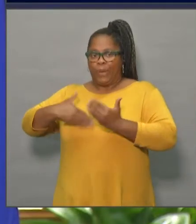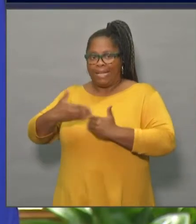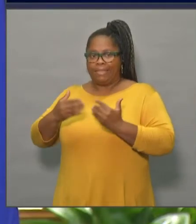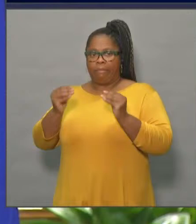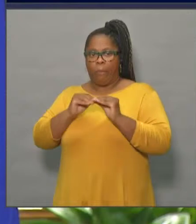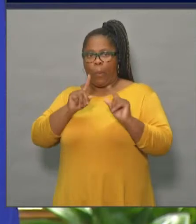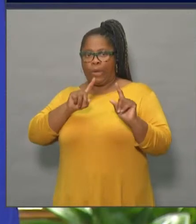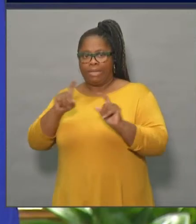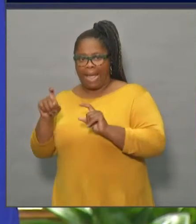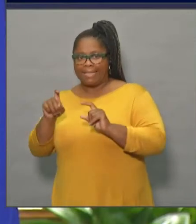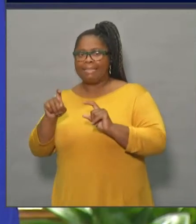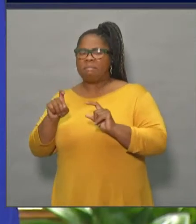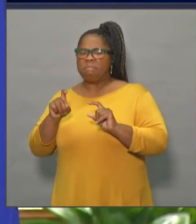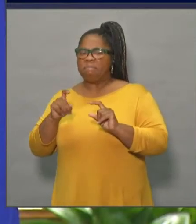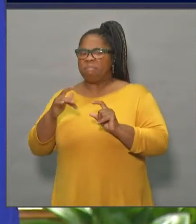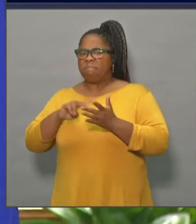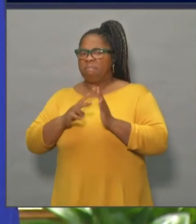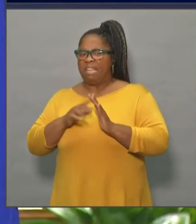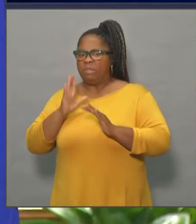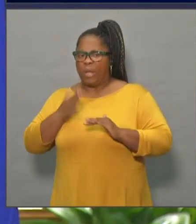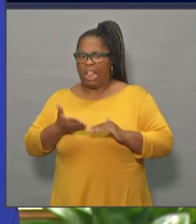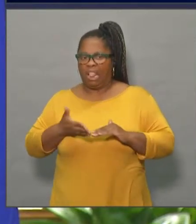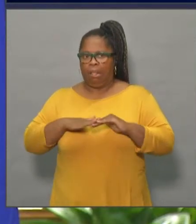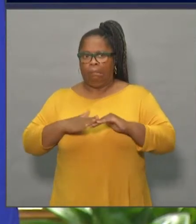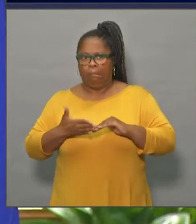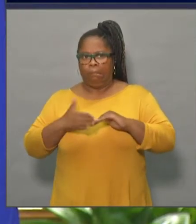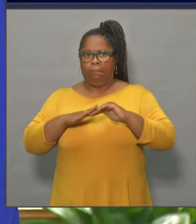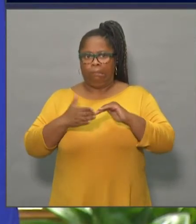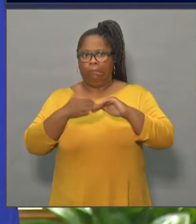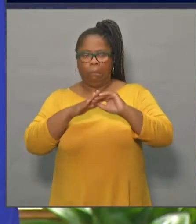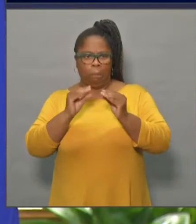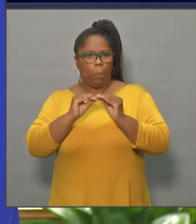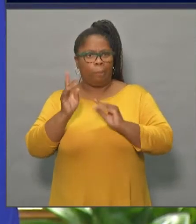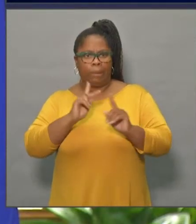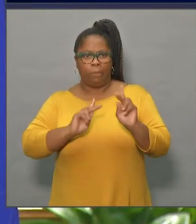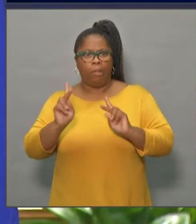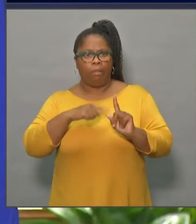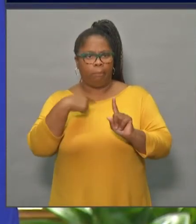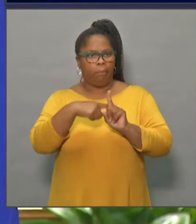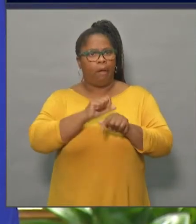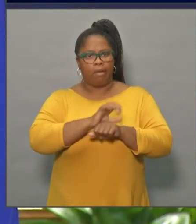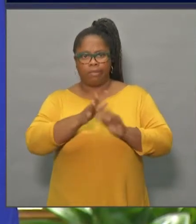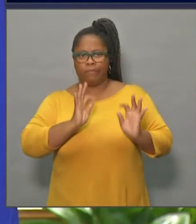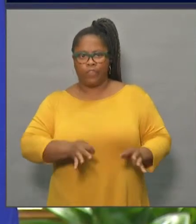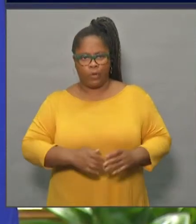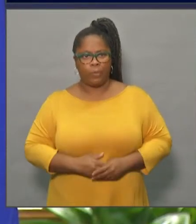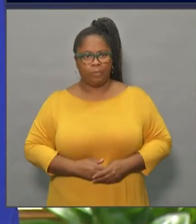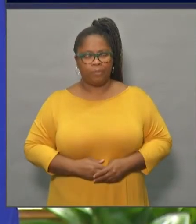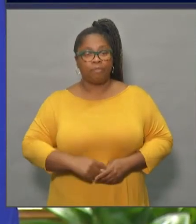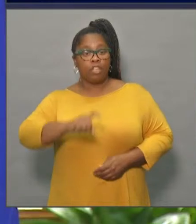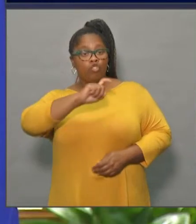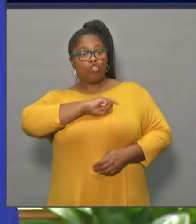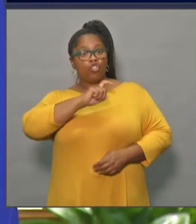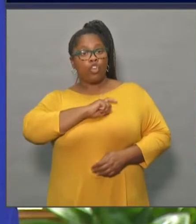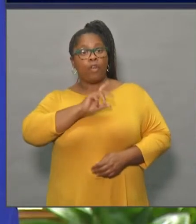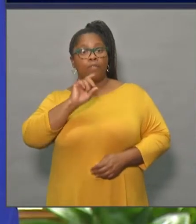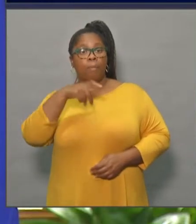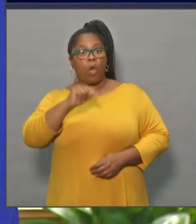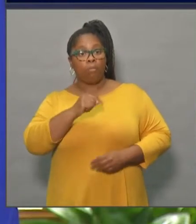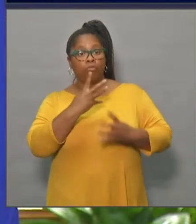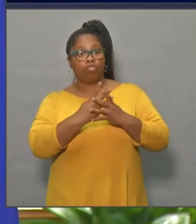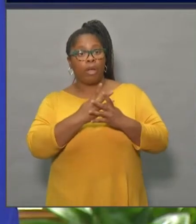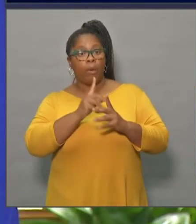continue to see an increase in these cases. The Sheriff's Office is also reporting for their facilities today that